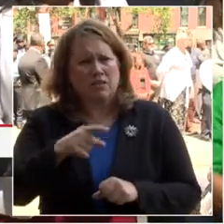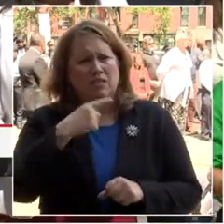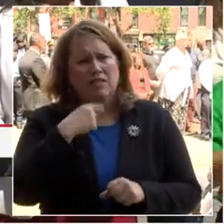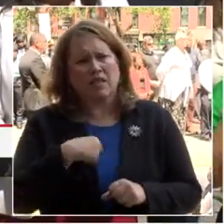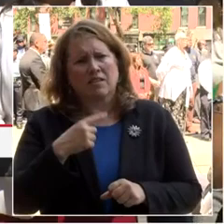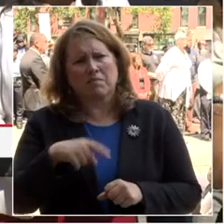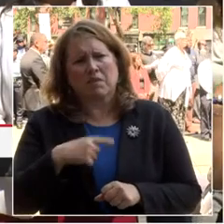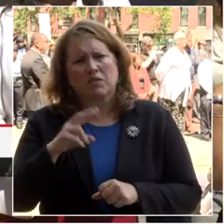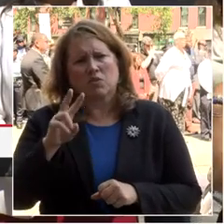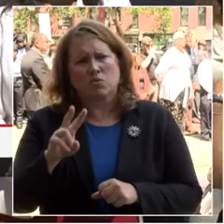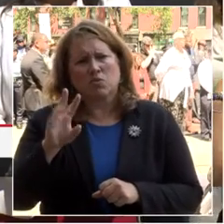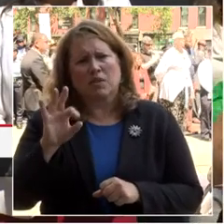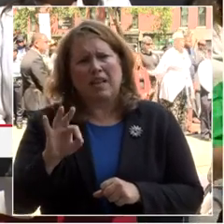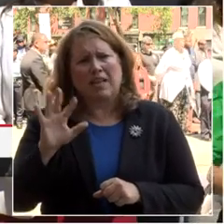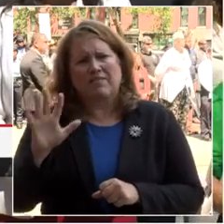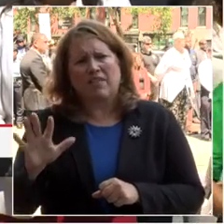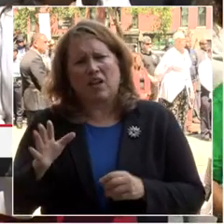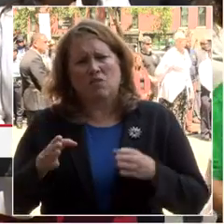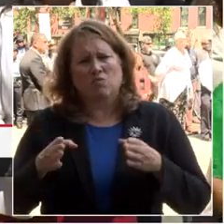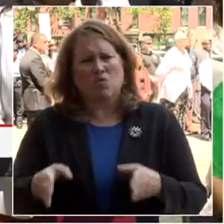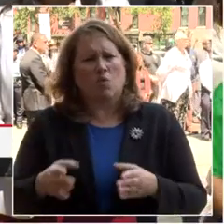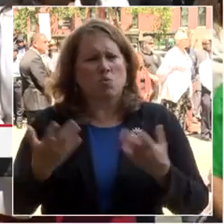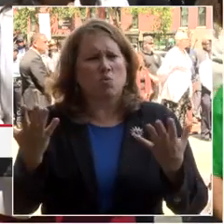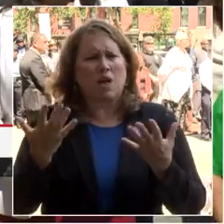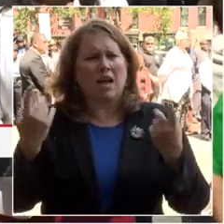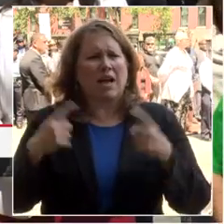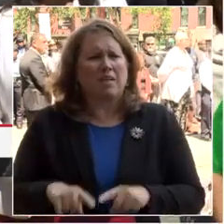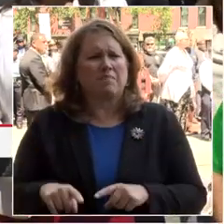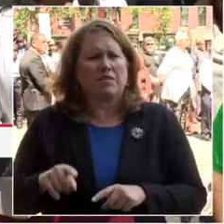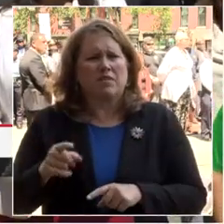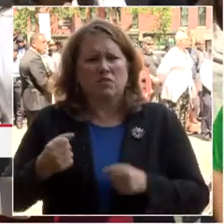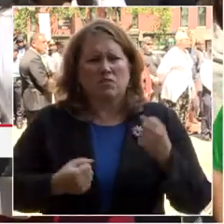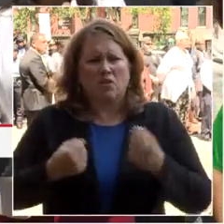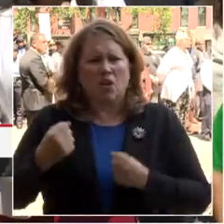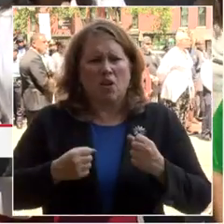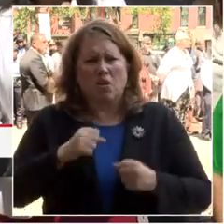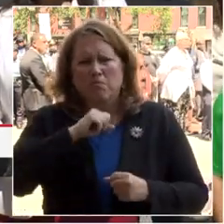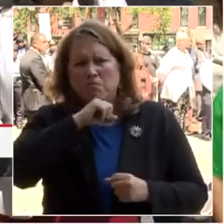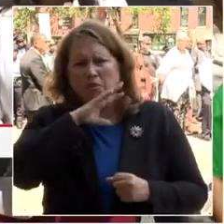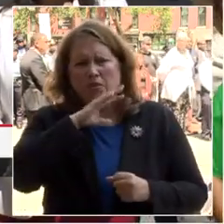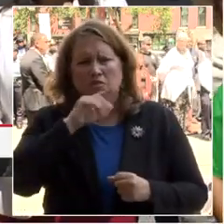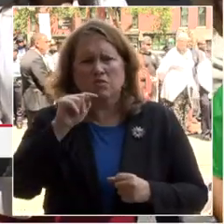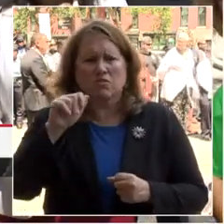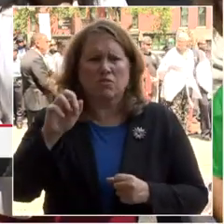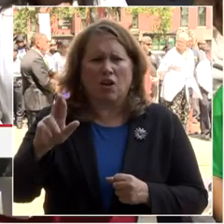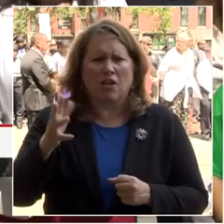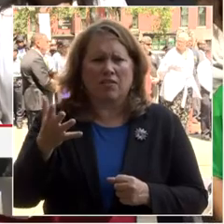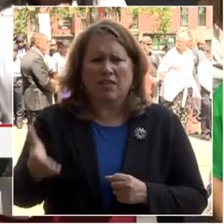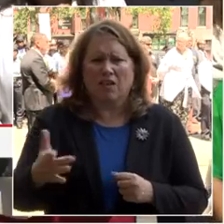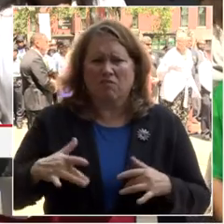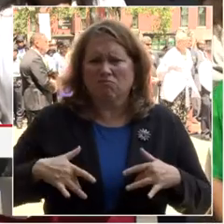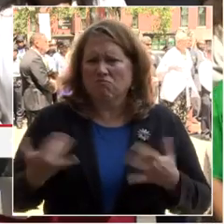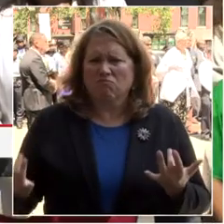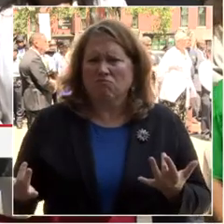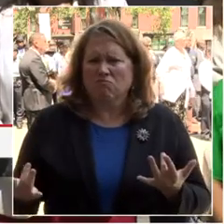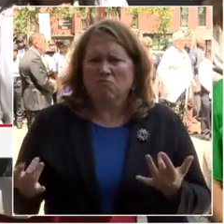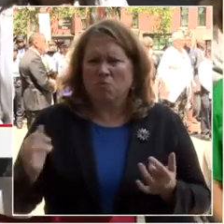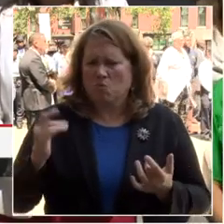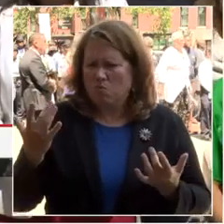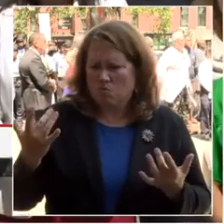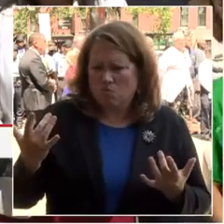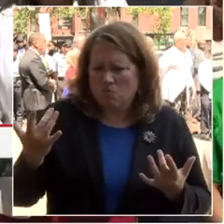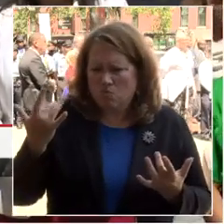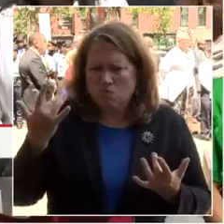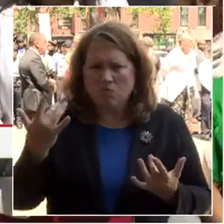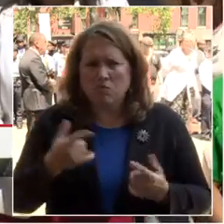apparently cars were full of tar, et cetera, after going through a scene? My initial feedback, Sam,